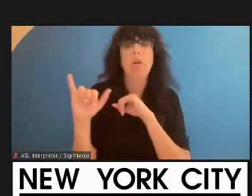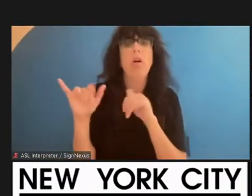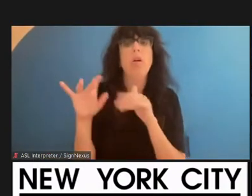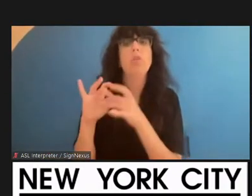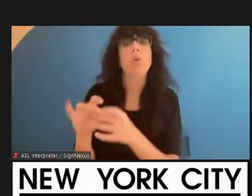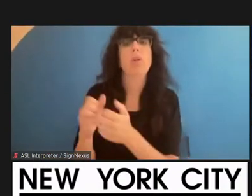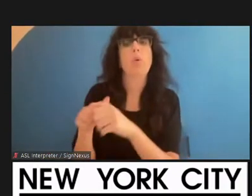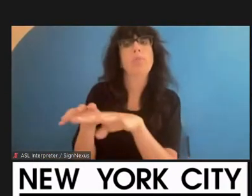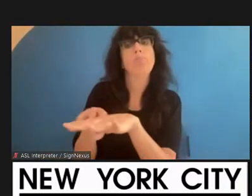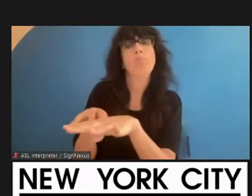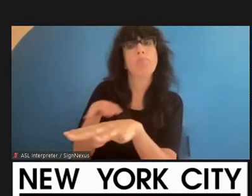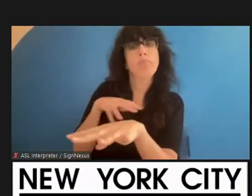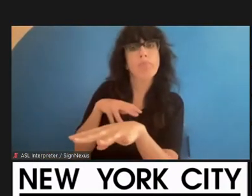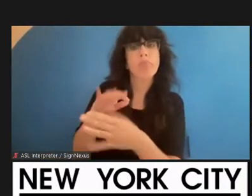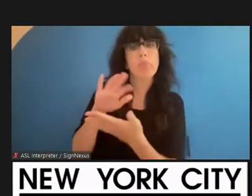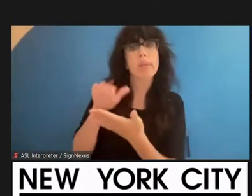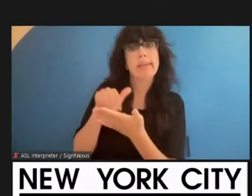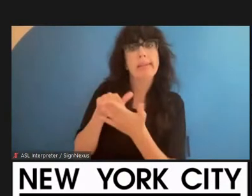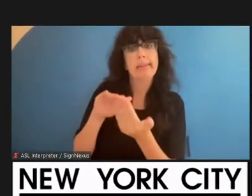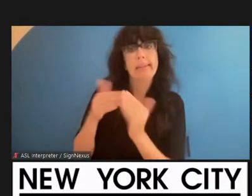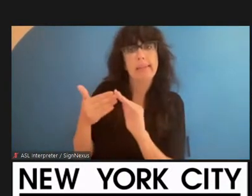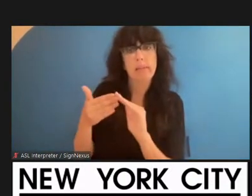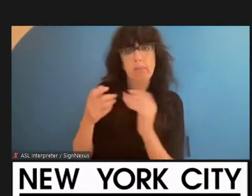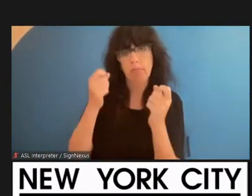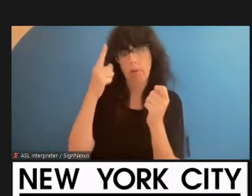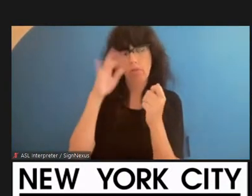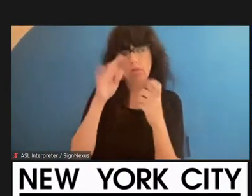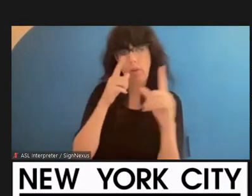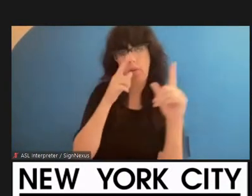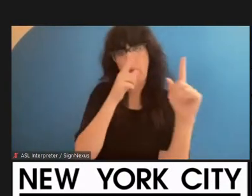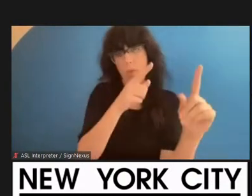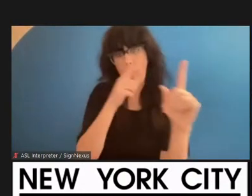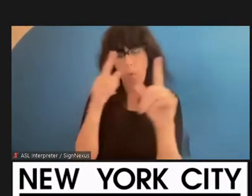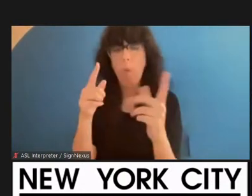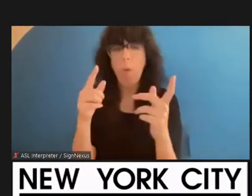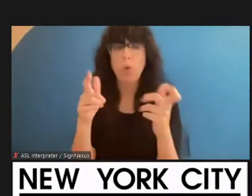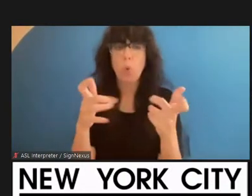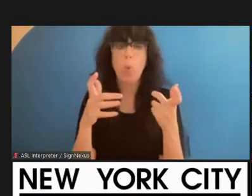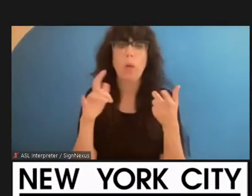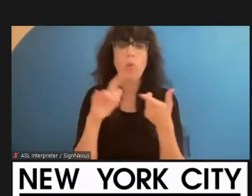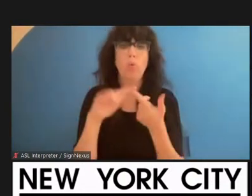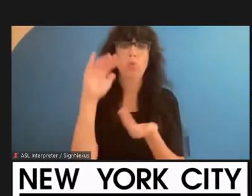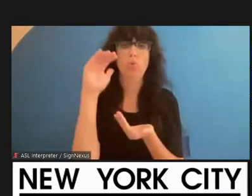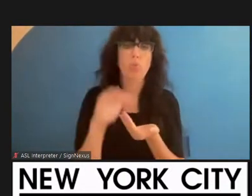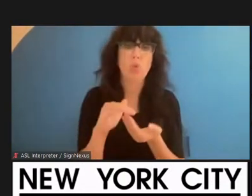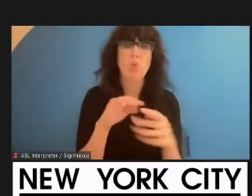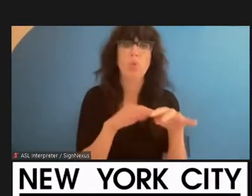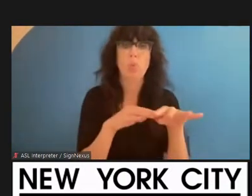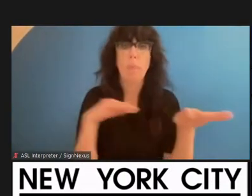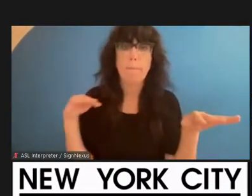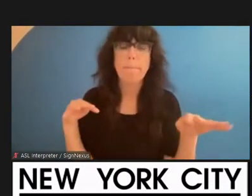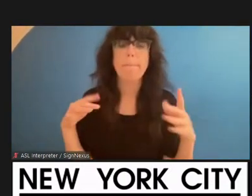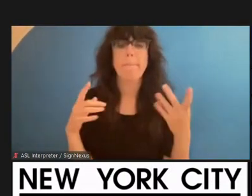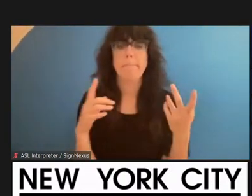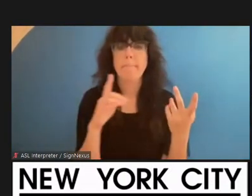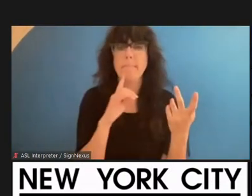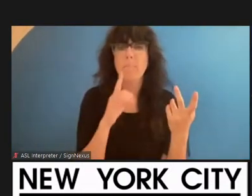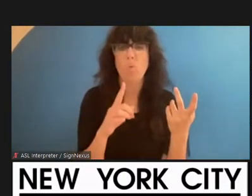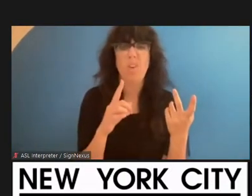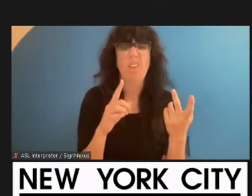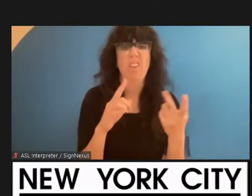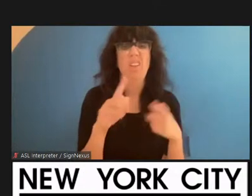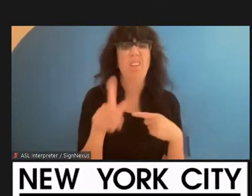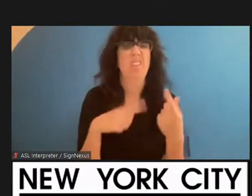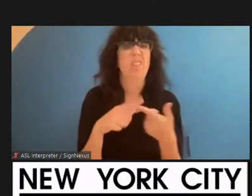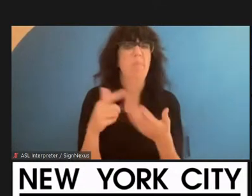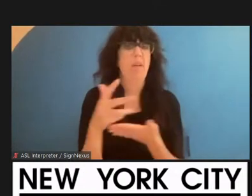our city center and i understand your goal of wanting to uh reduce congestion but really this is also about revenue let's